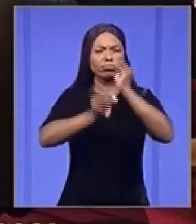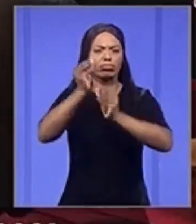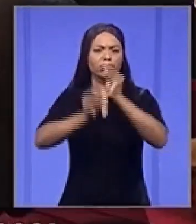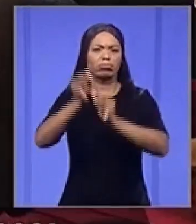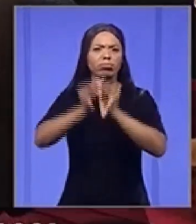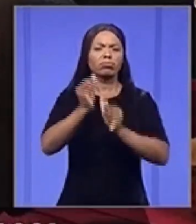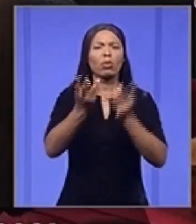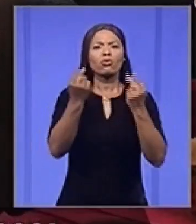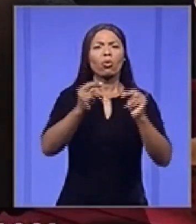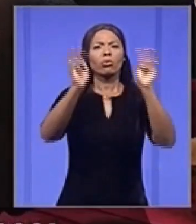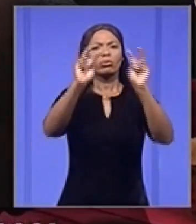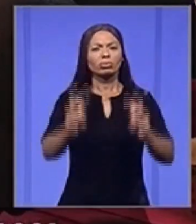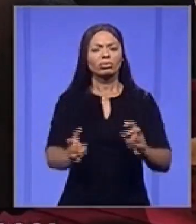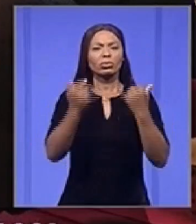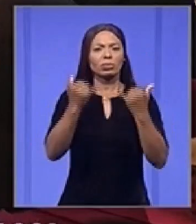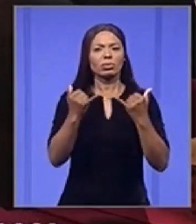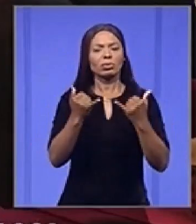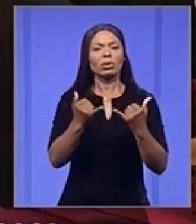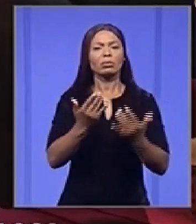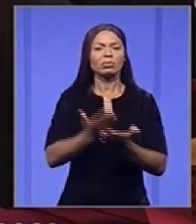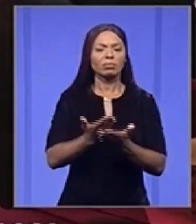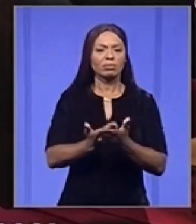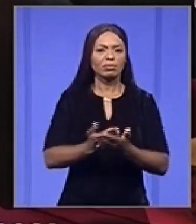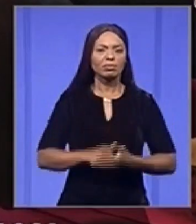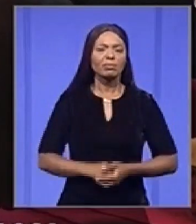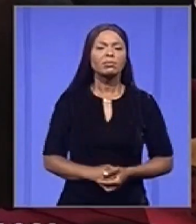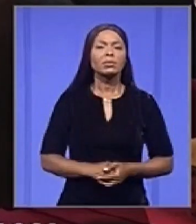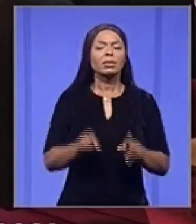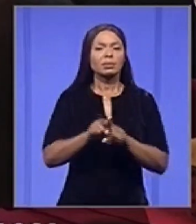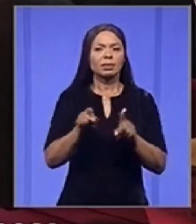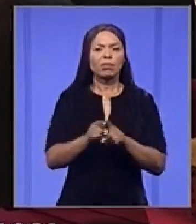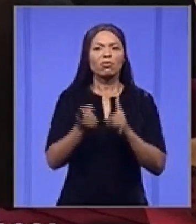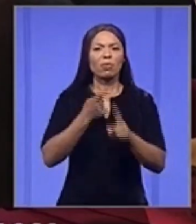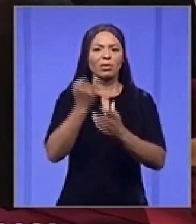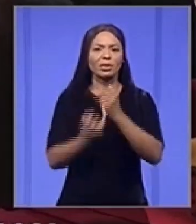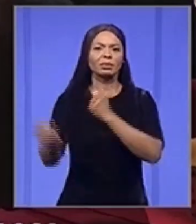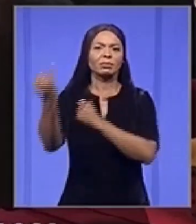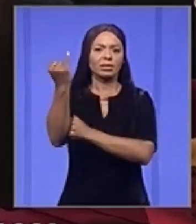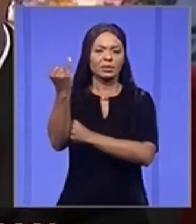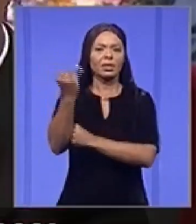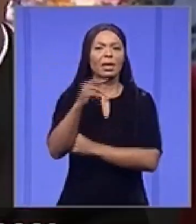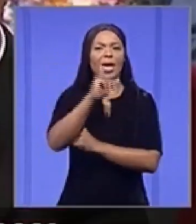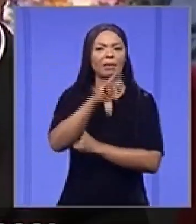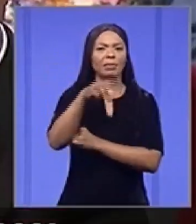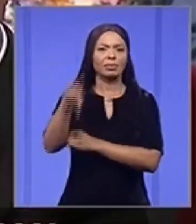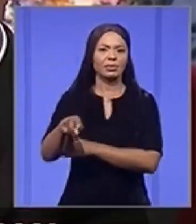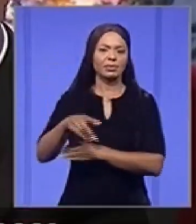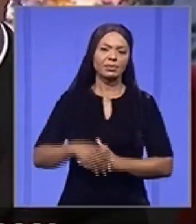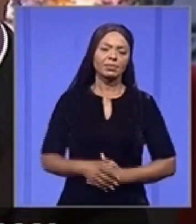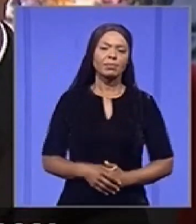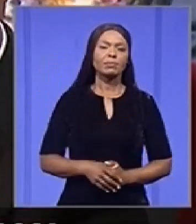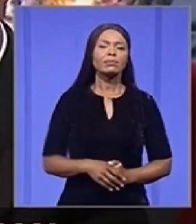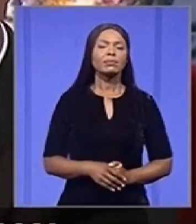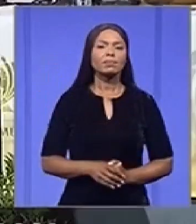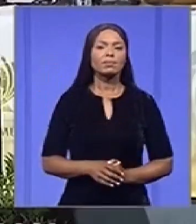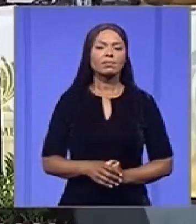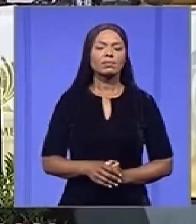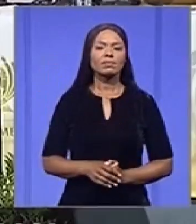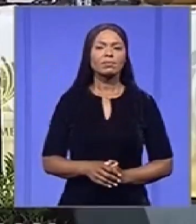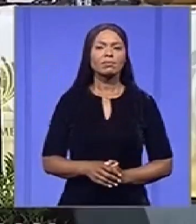motlakase ka maiteko a go le re motlakase o phepa go tswa go batlhagisi ba ba ikemetseng ba maatla. Through all